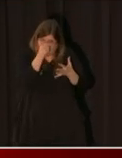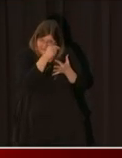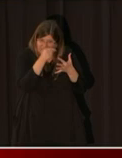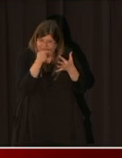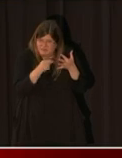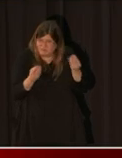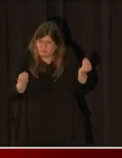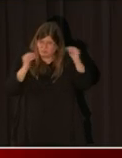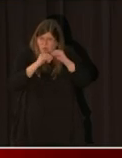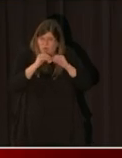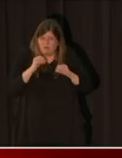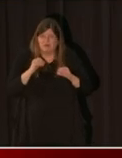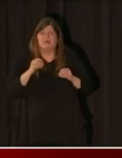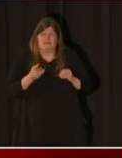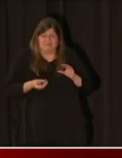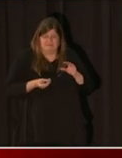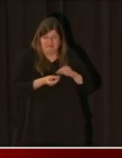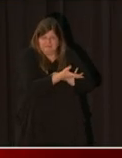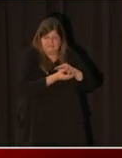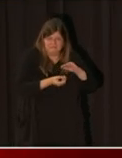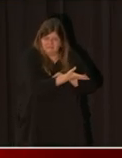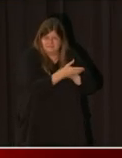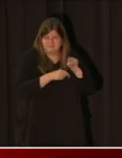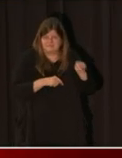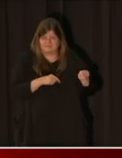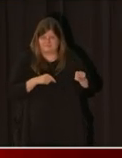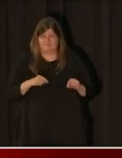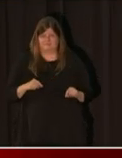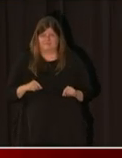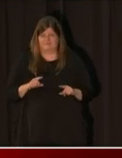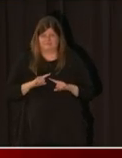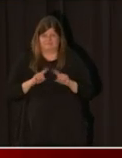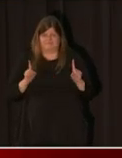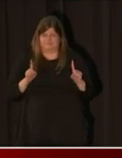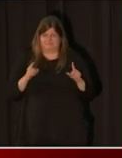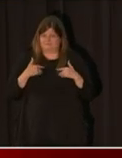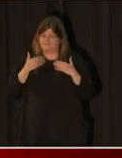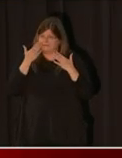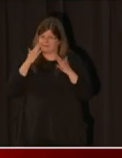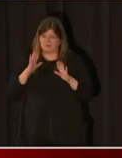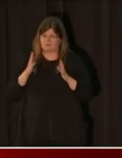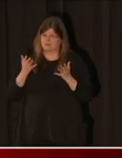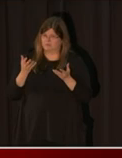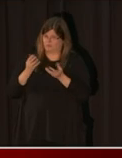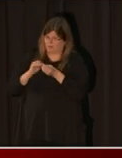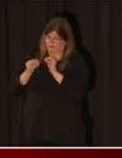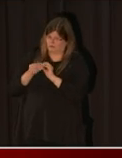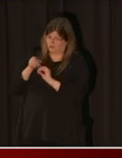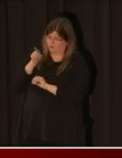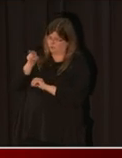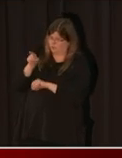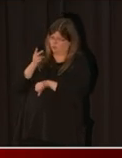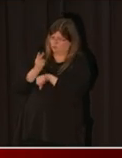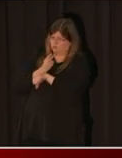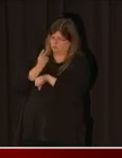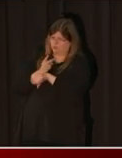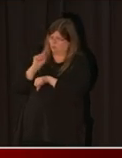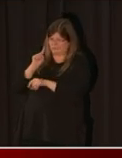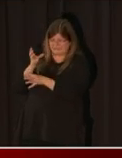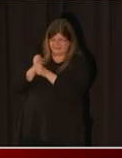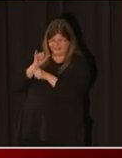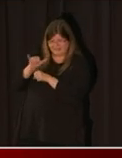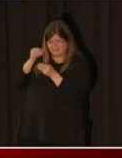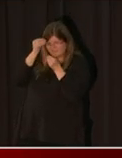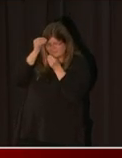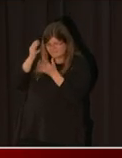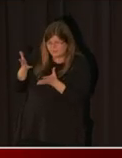members that are quarantined. I guess, like I said, I don't know the numbers you're looking at. It would be helpful if you could talk